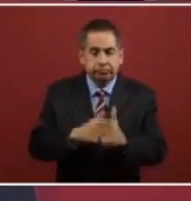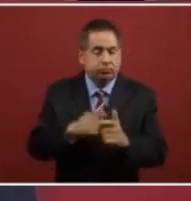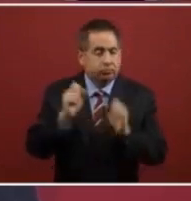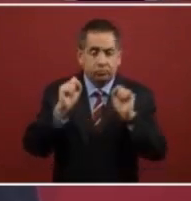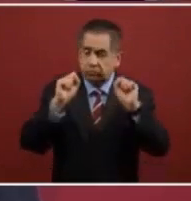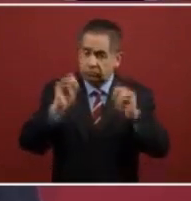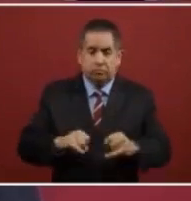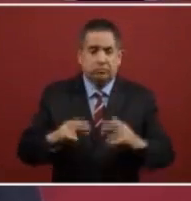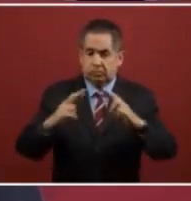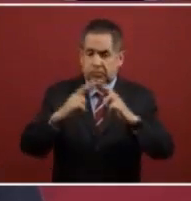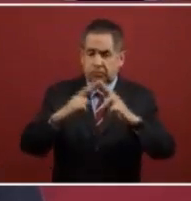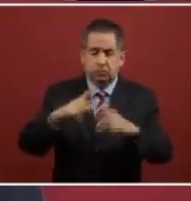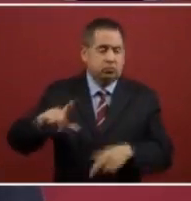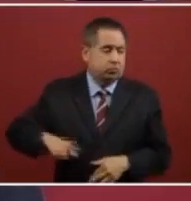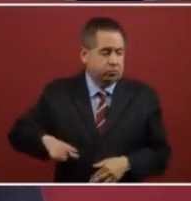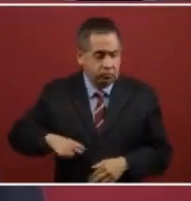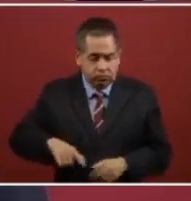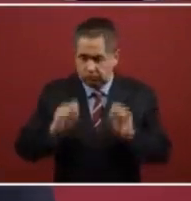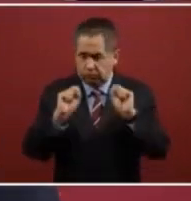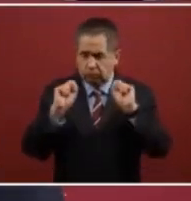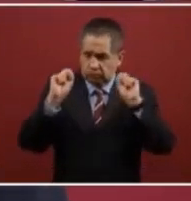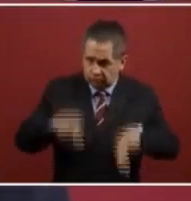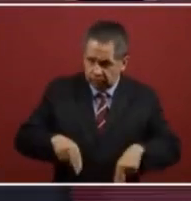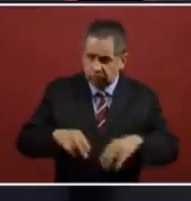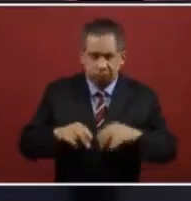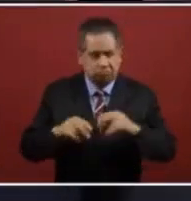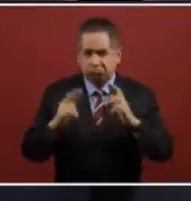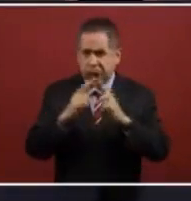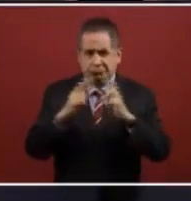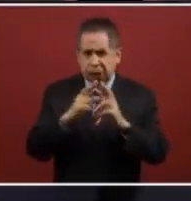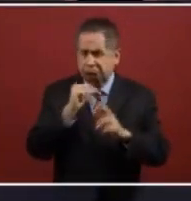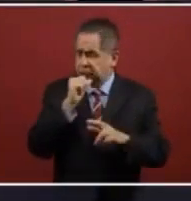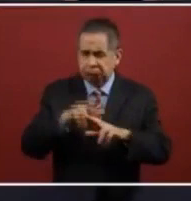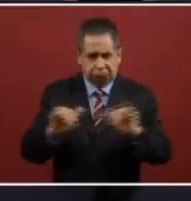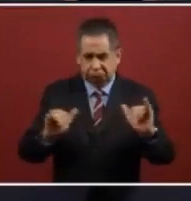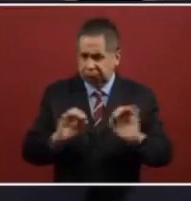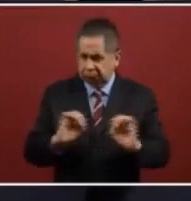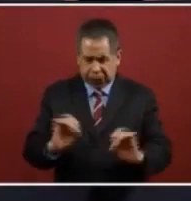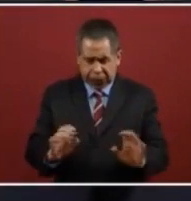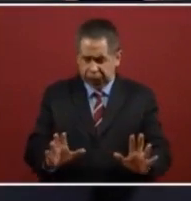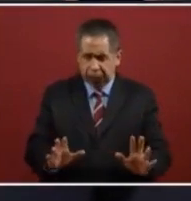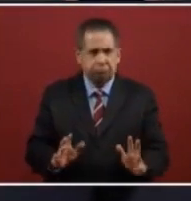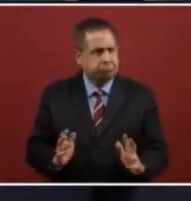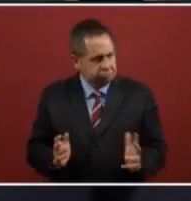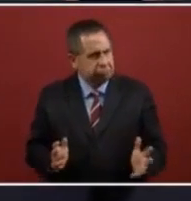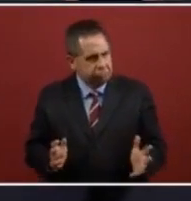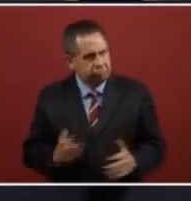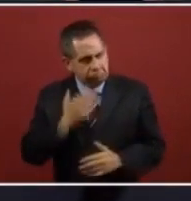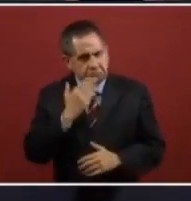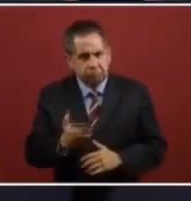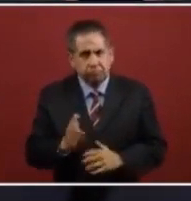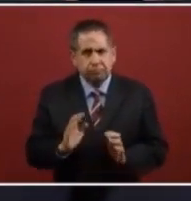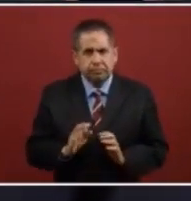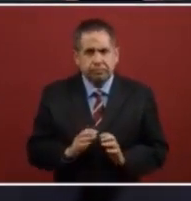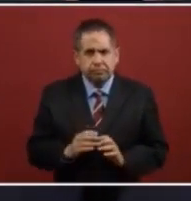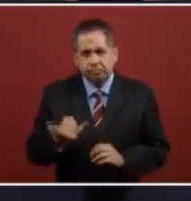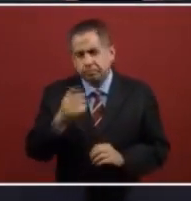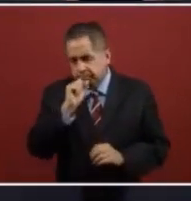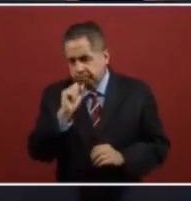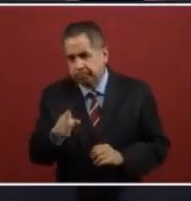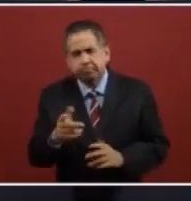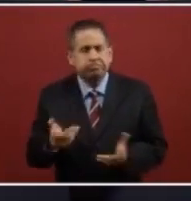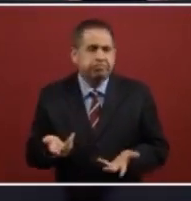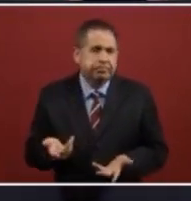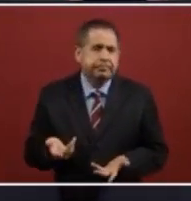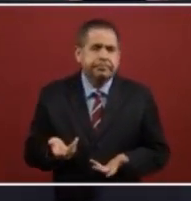laico. but he says pero, we need to maintain Eh, some kind of pues también